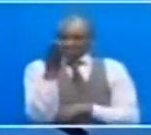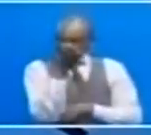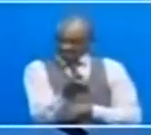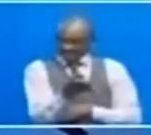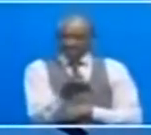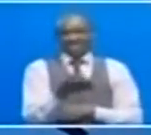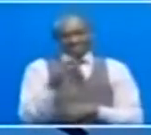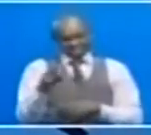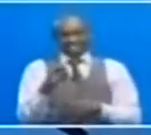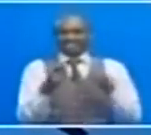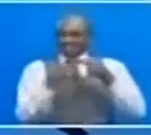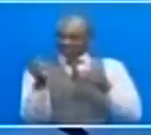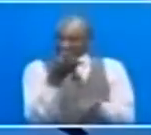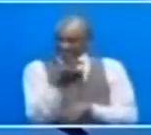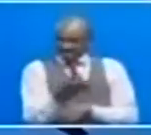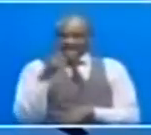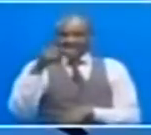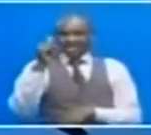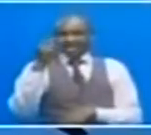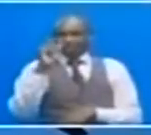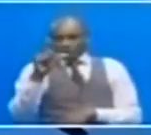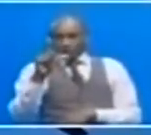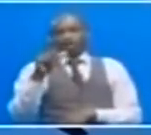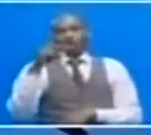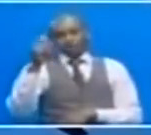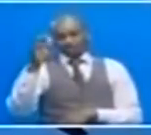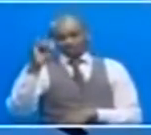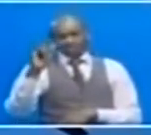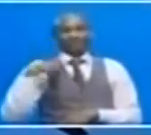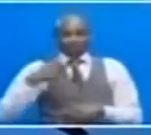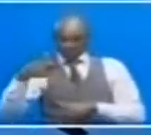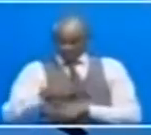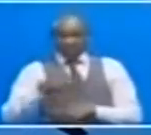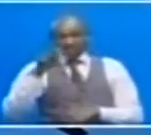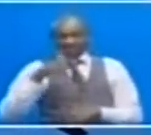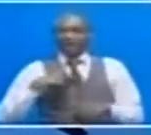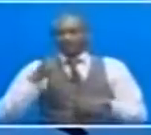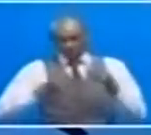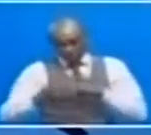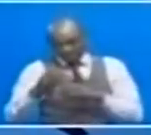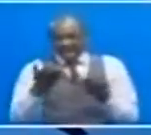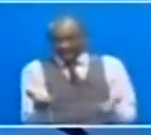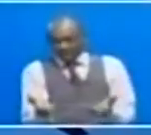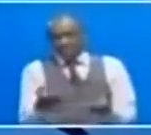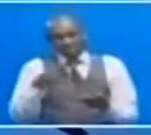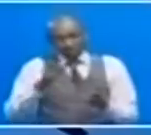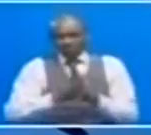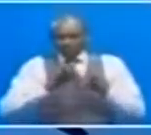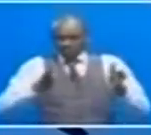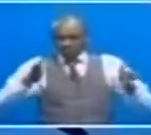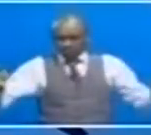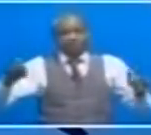in the first half, oil marketer Kenol Kobil is looking for new areas to grow revenues going forward. On the cards are expansion of